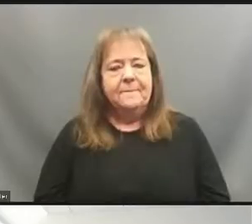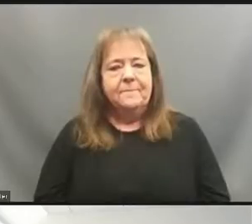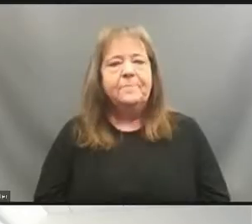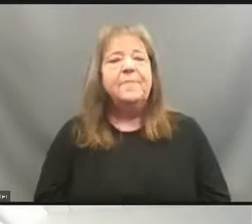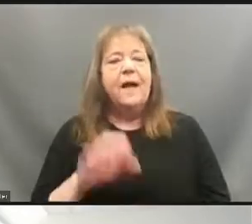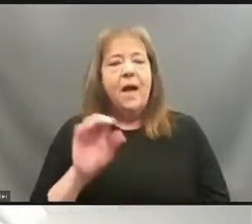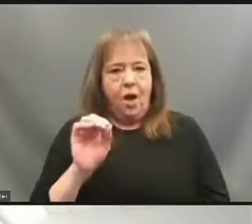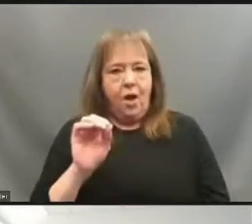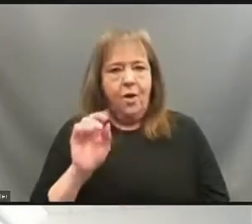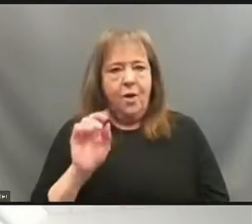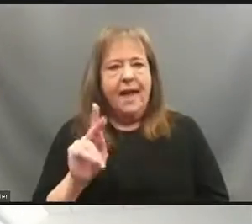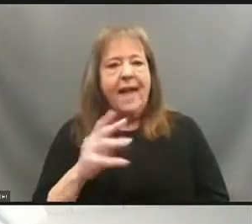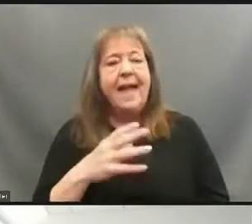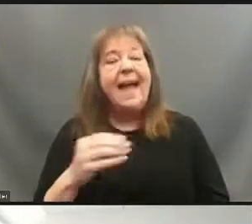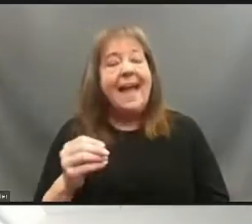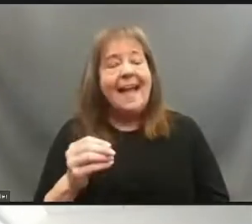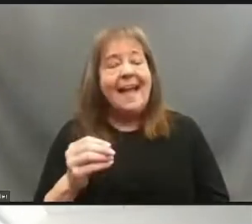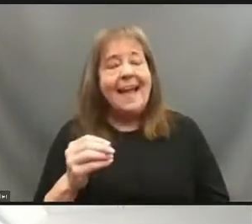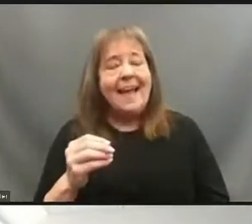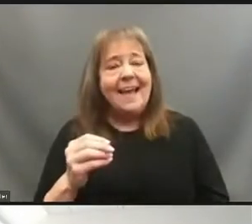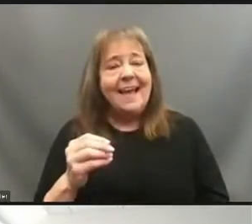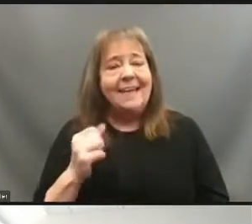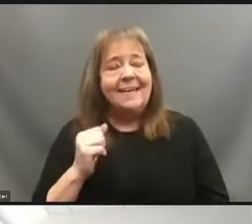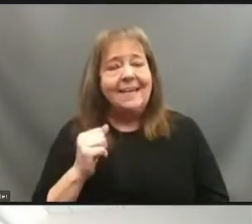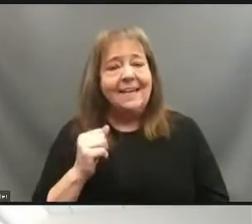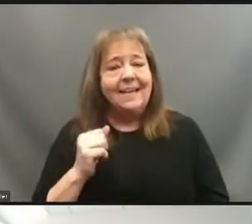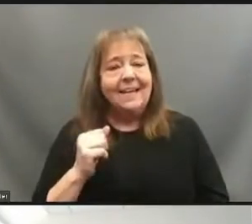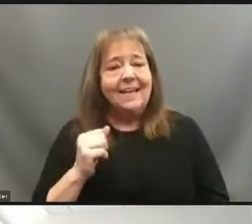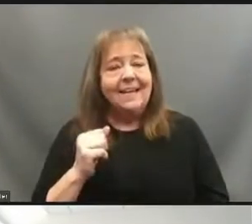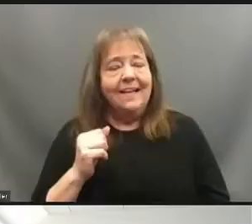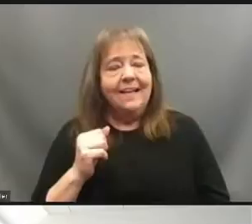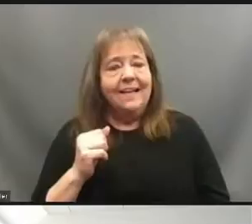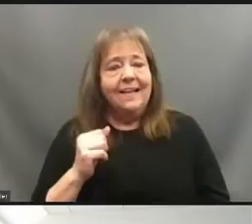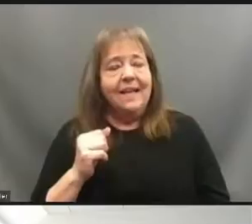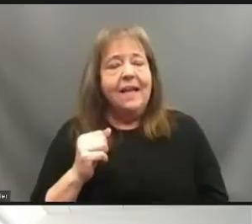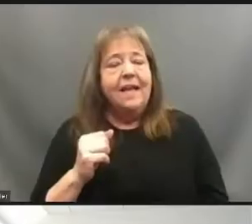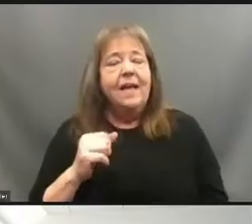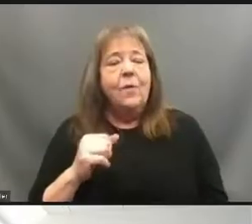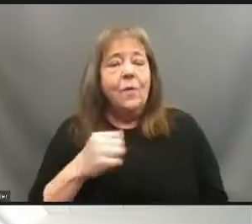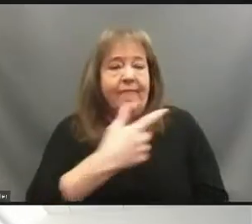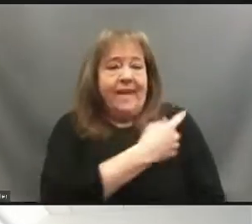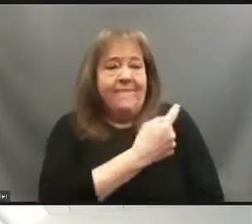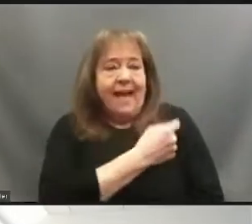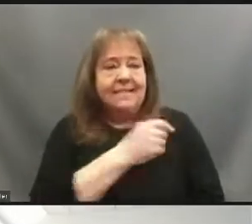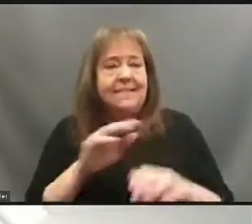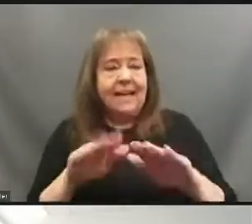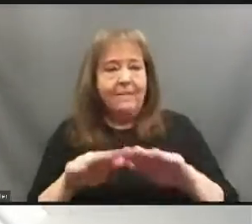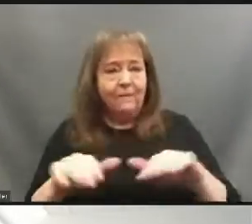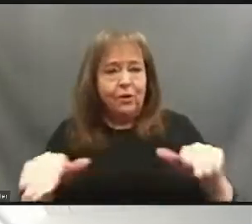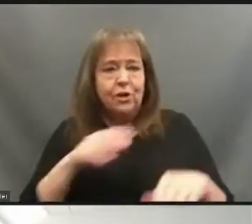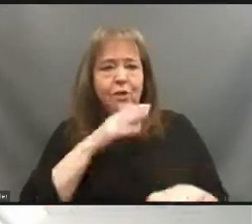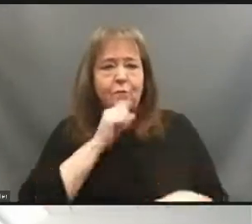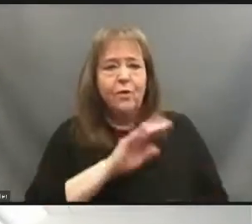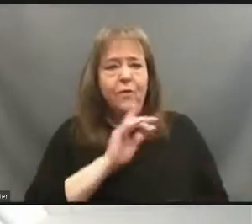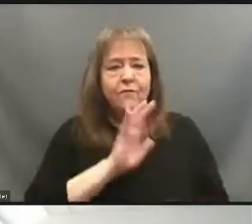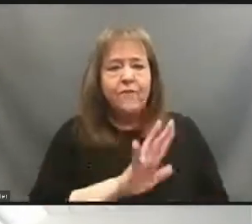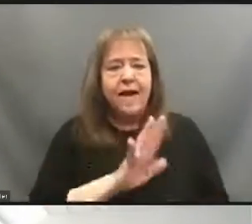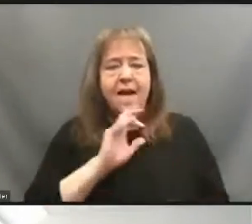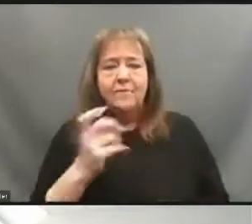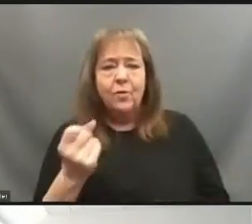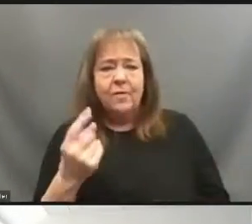All righty. And once the kid vaccines are approved, is there any plans